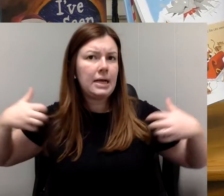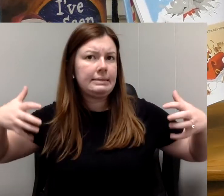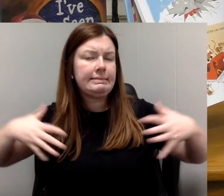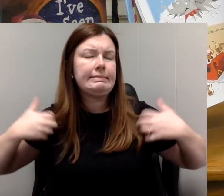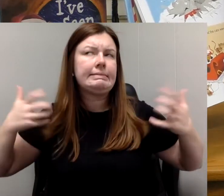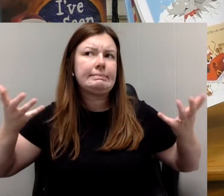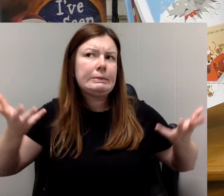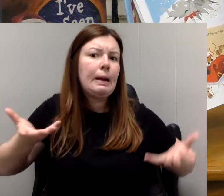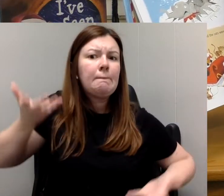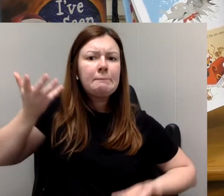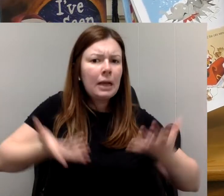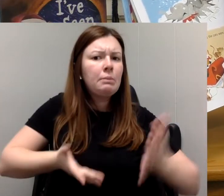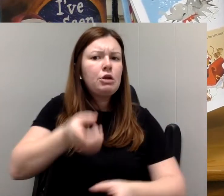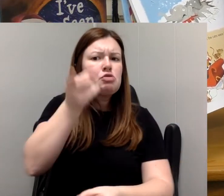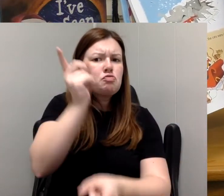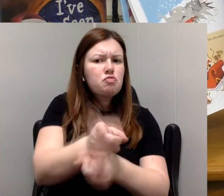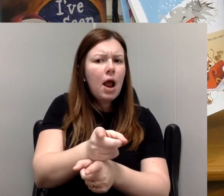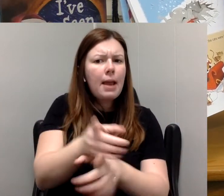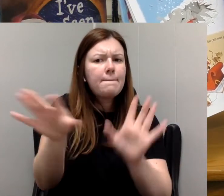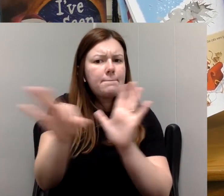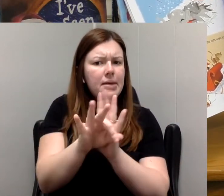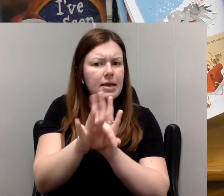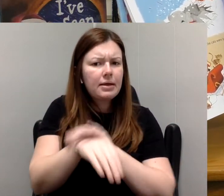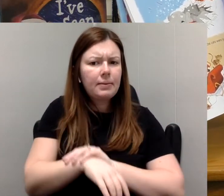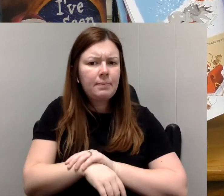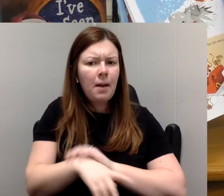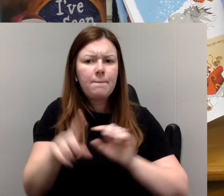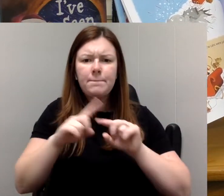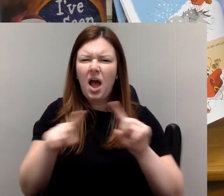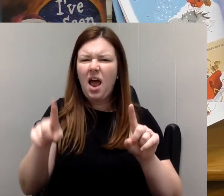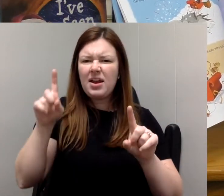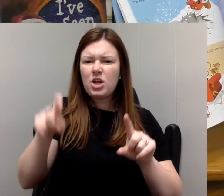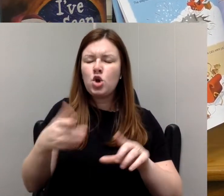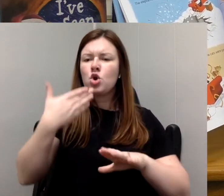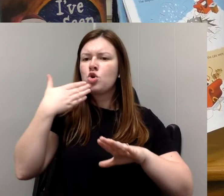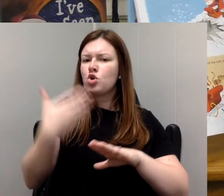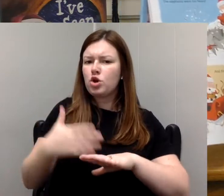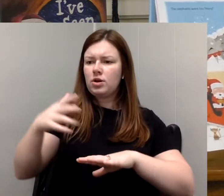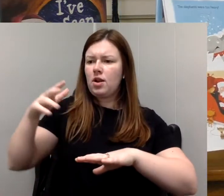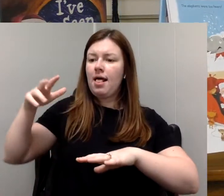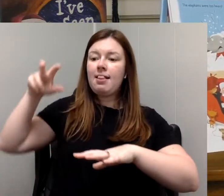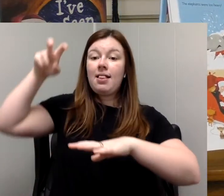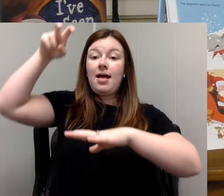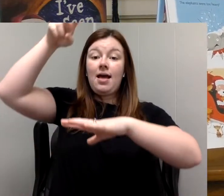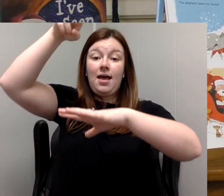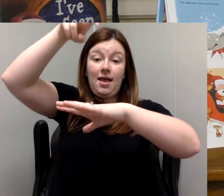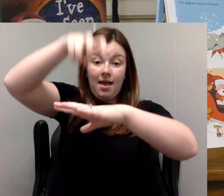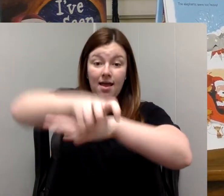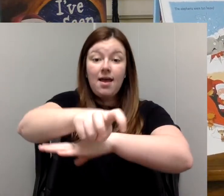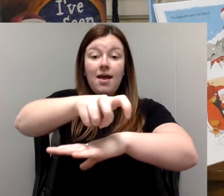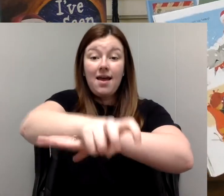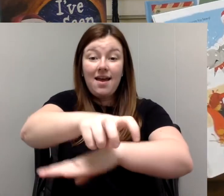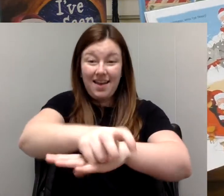like they could be right for the job. They just needed a good landing.